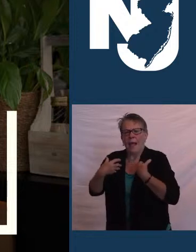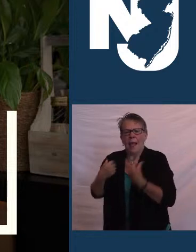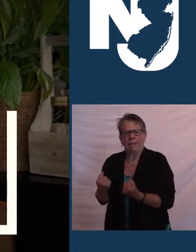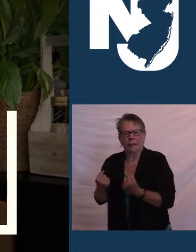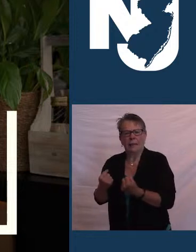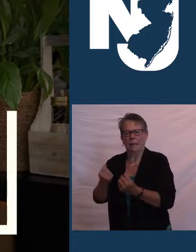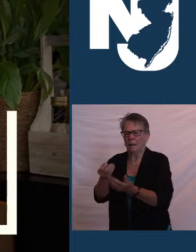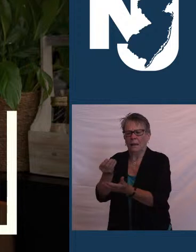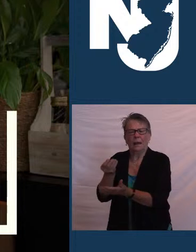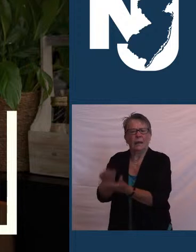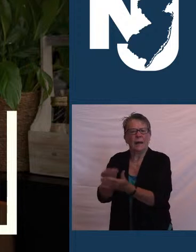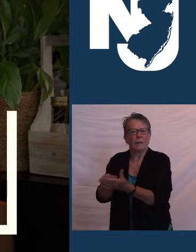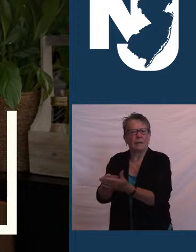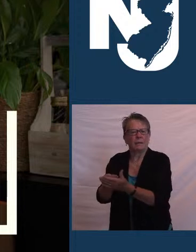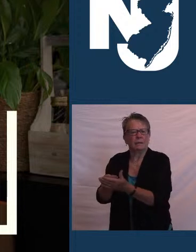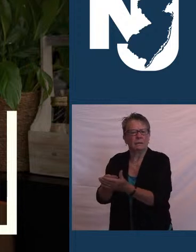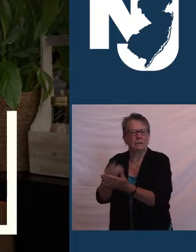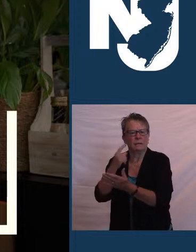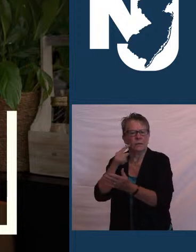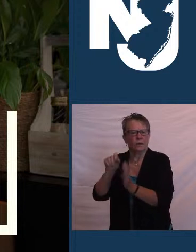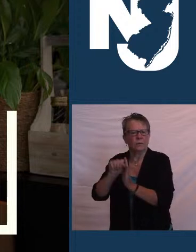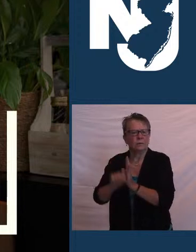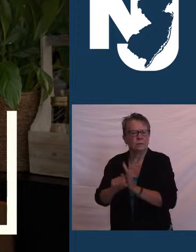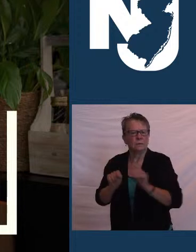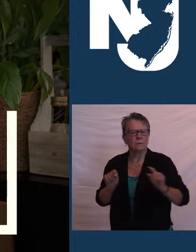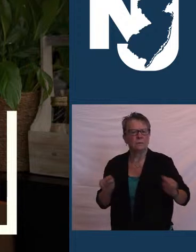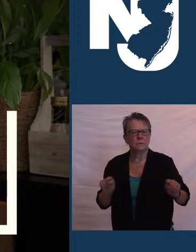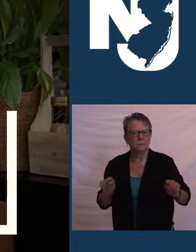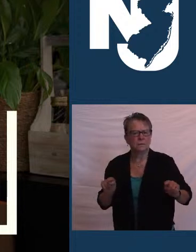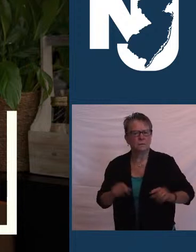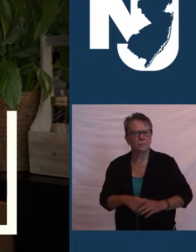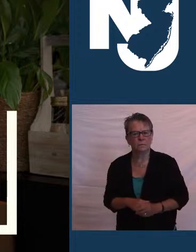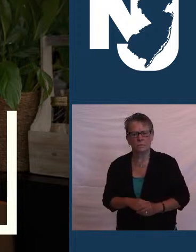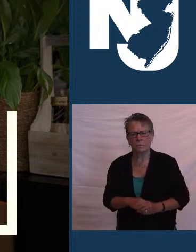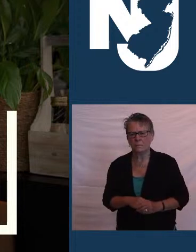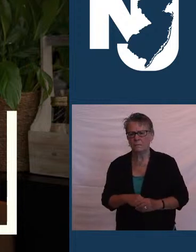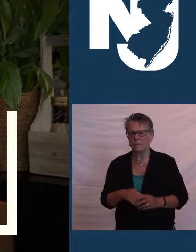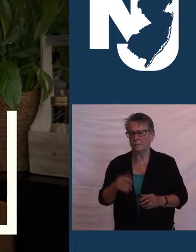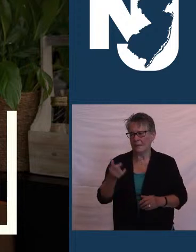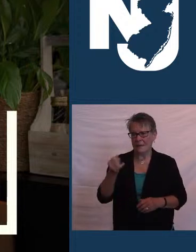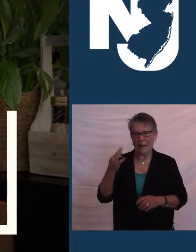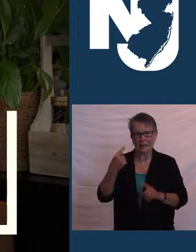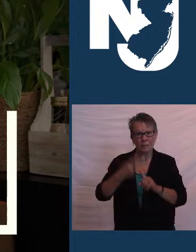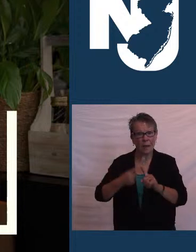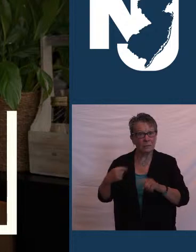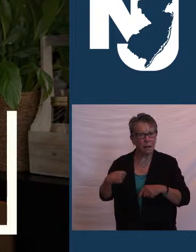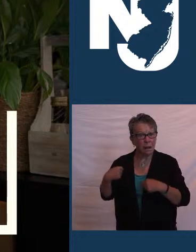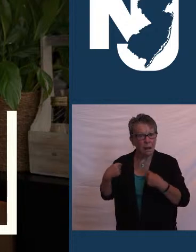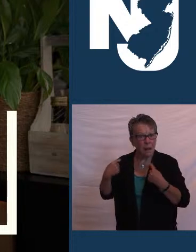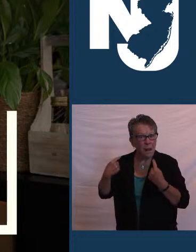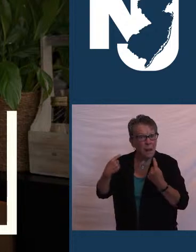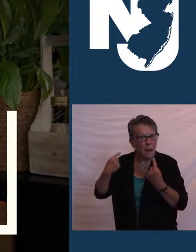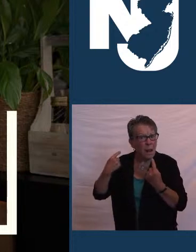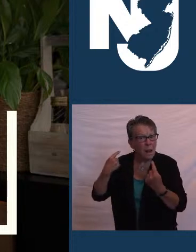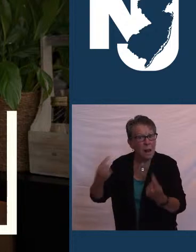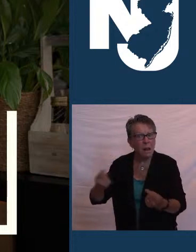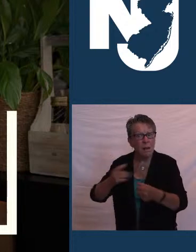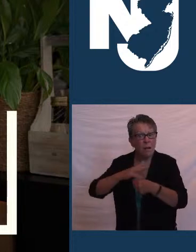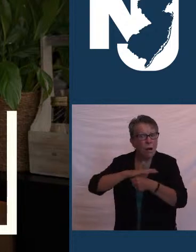to protect public health. Now we have a new way to work together to create our long-term economic